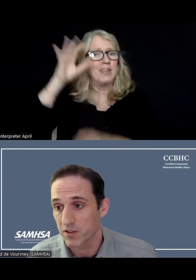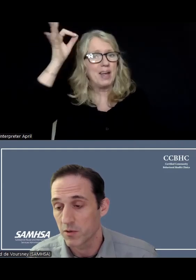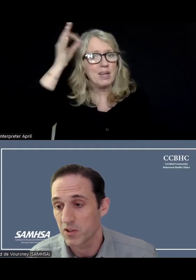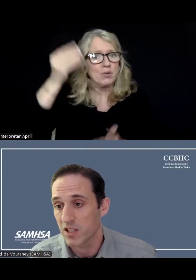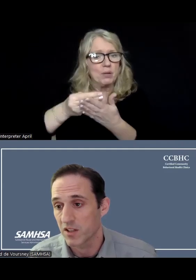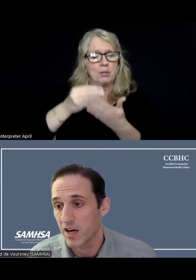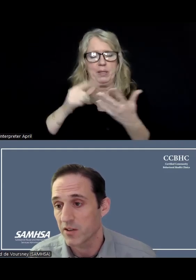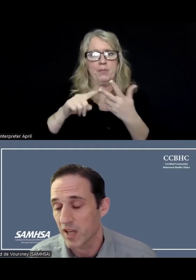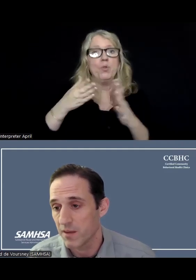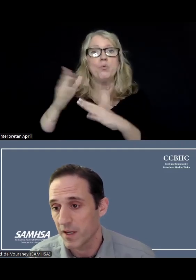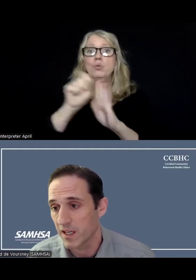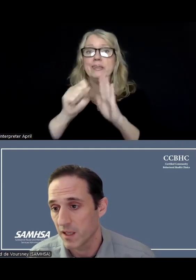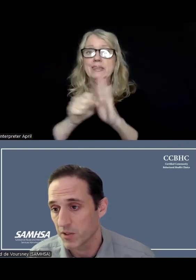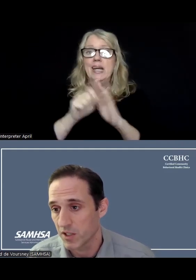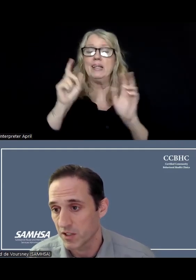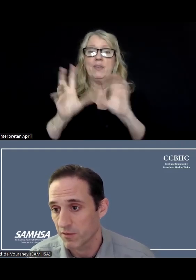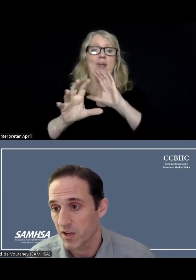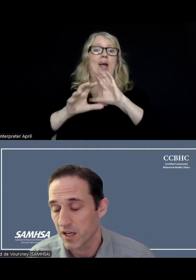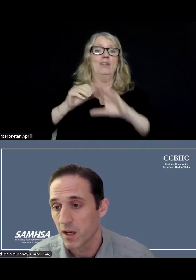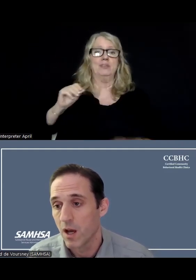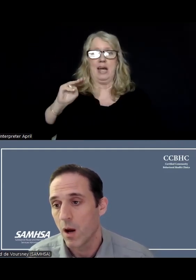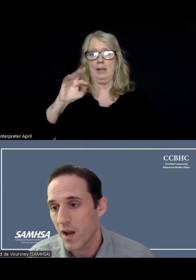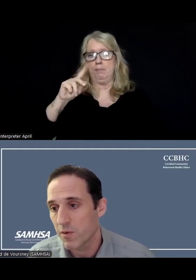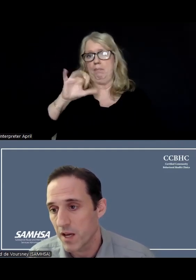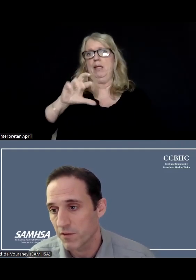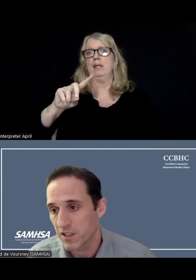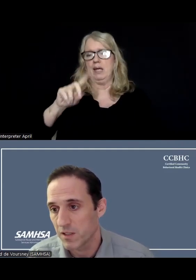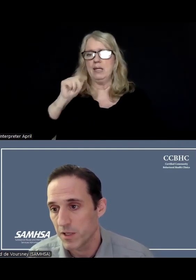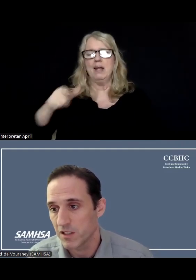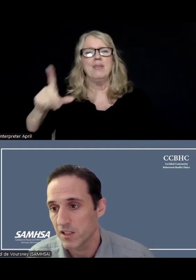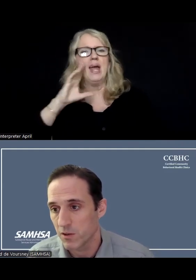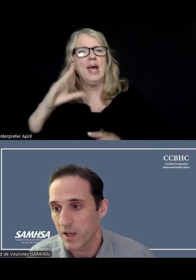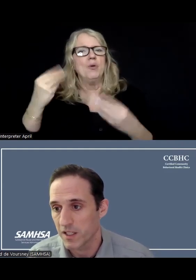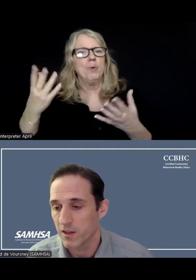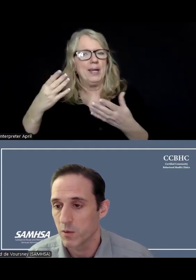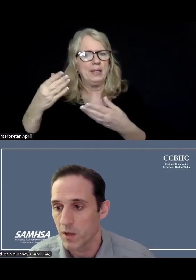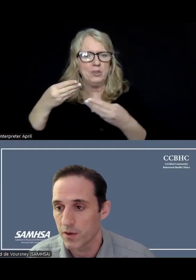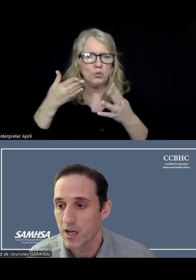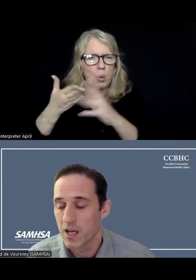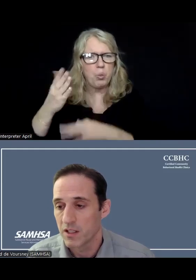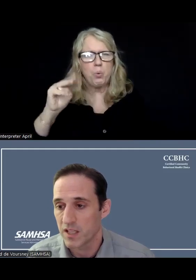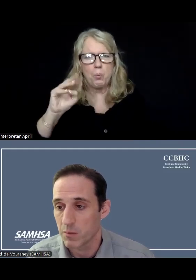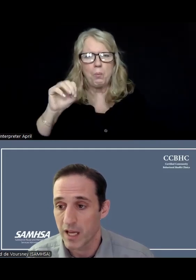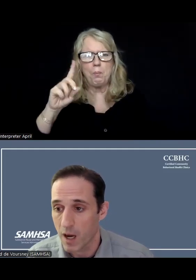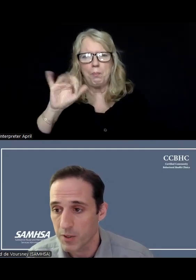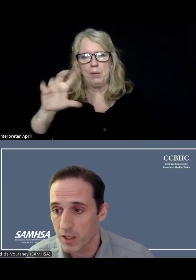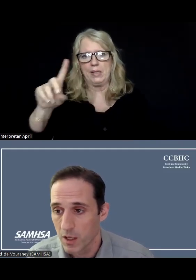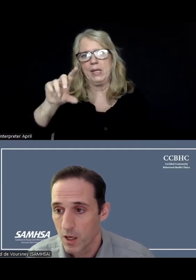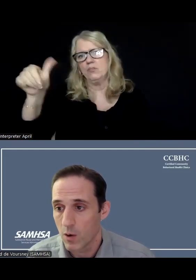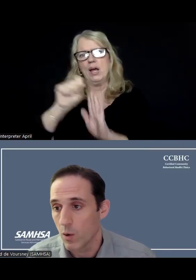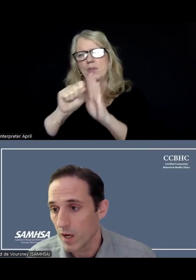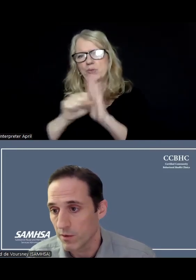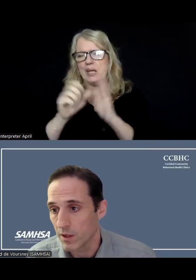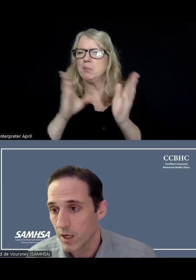third pathway is through states that are outside the Medicaid demonstration have created a way for paying for CCBHCs through Medicaid through another state plan